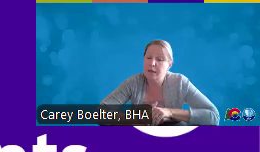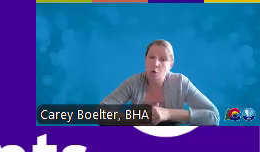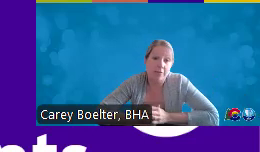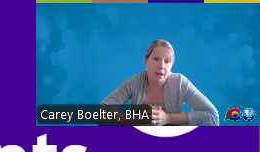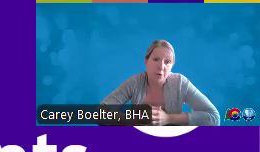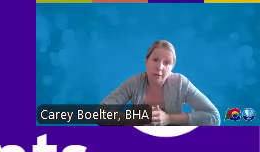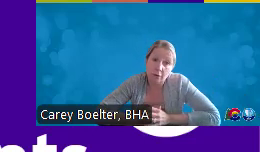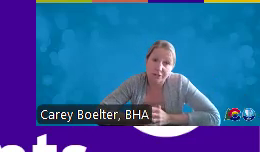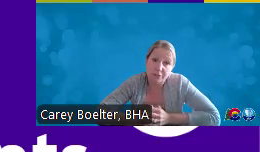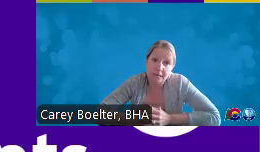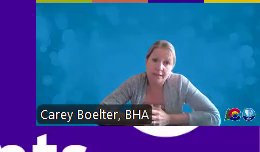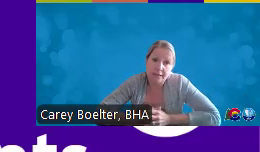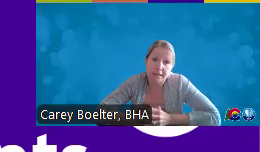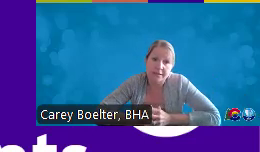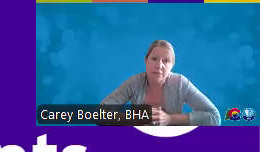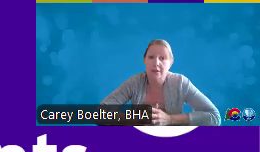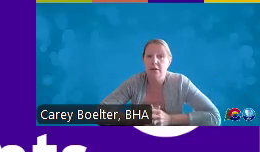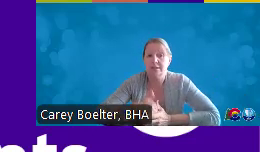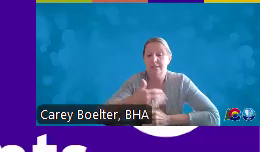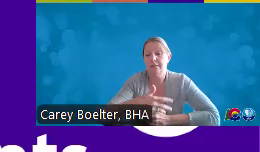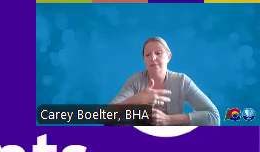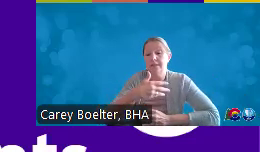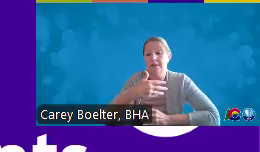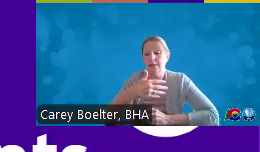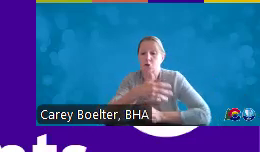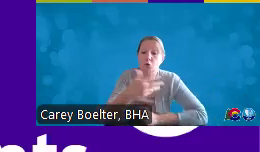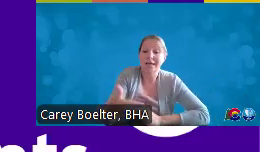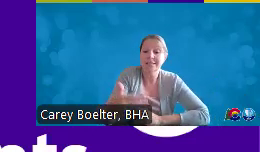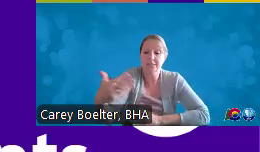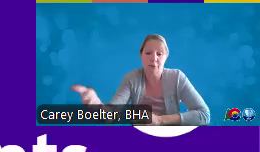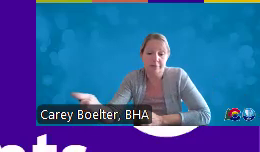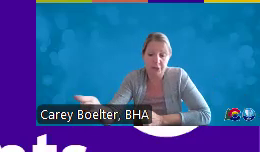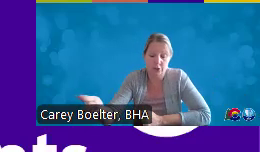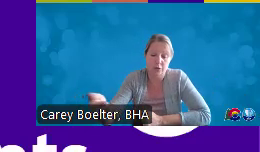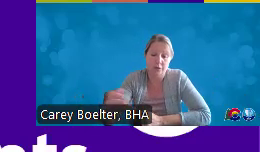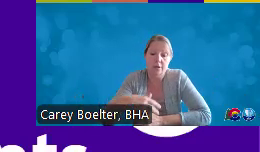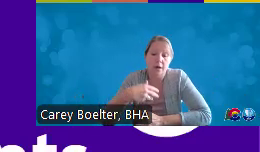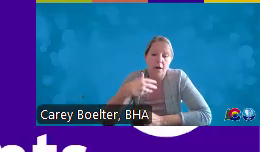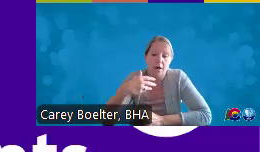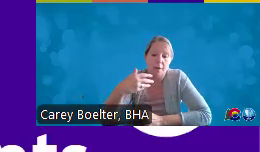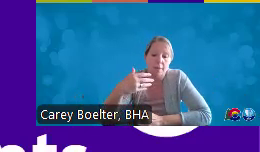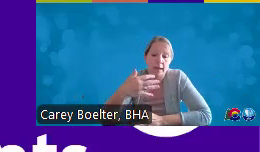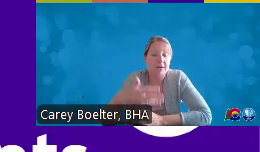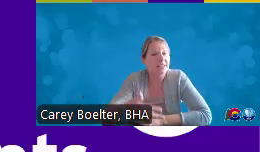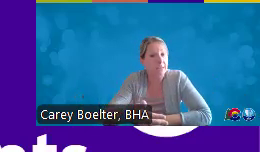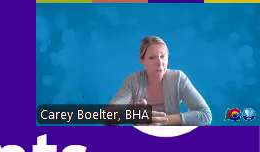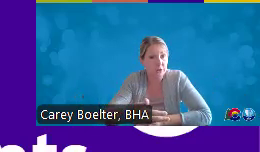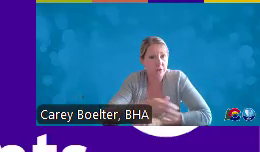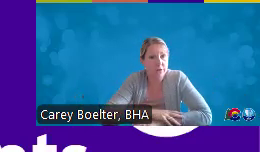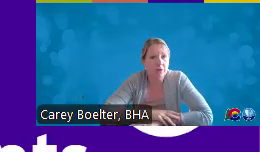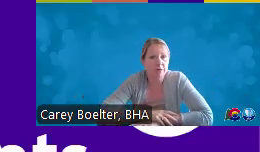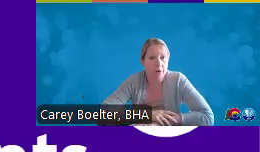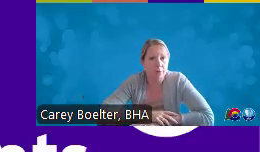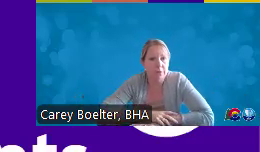One of the other big questions we get is, do licensed professionals have an